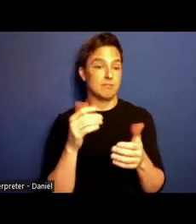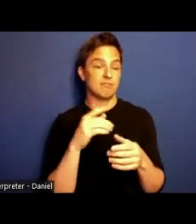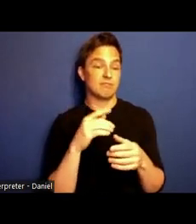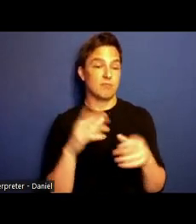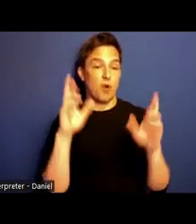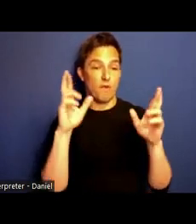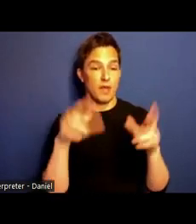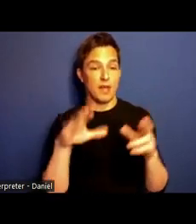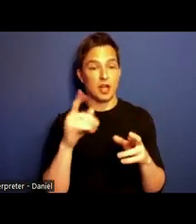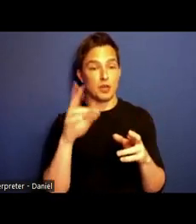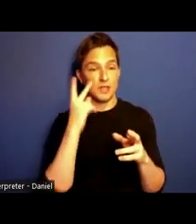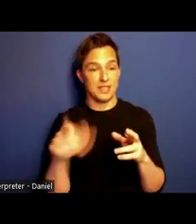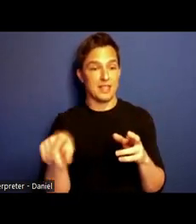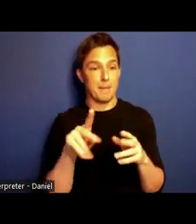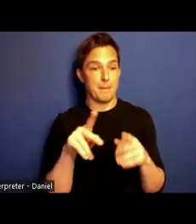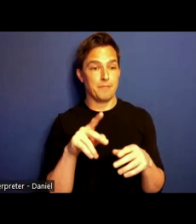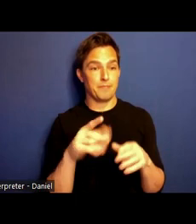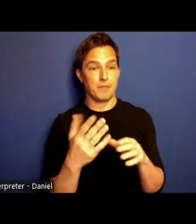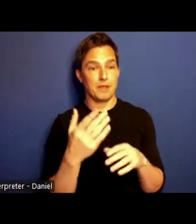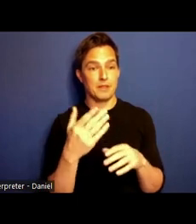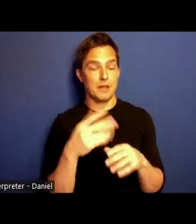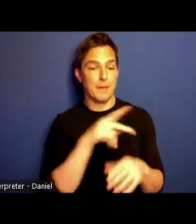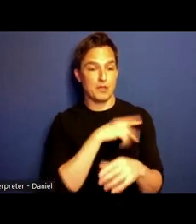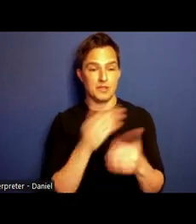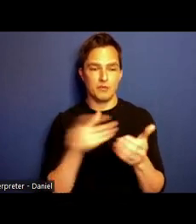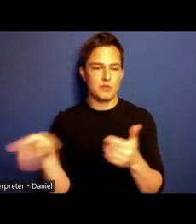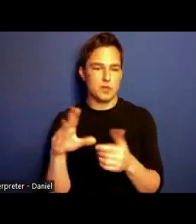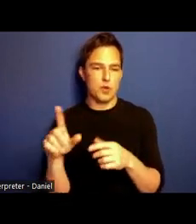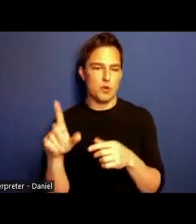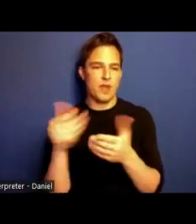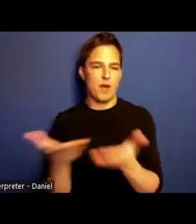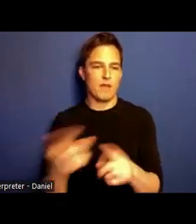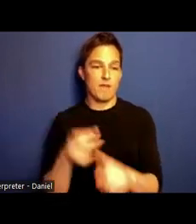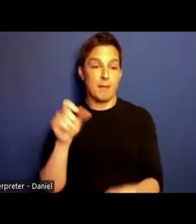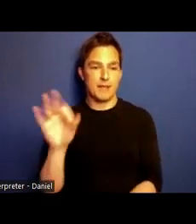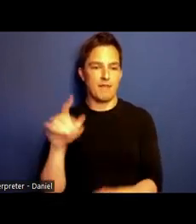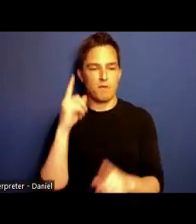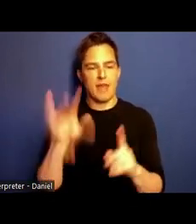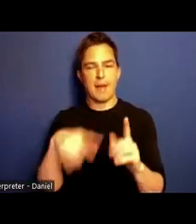demonstrators personally, even though they've traveled there from San Francisco for that very purpose.